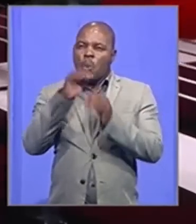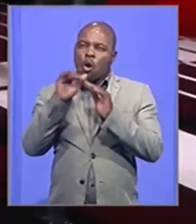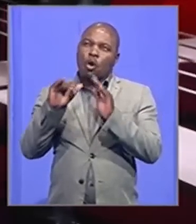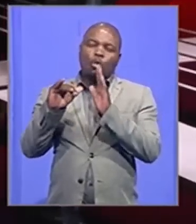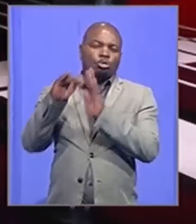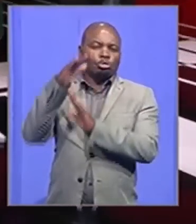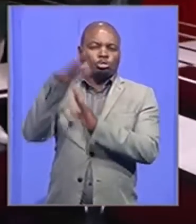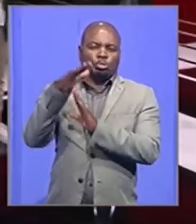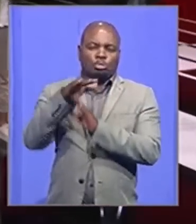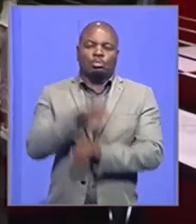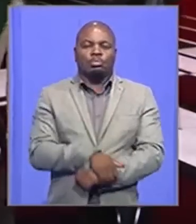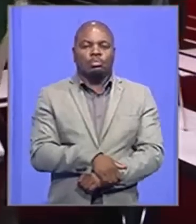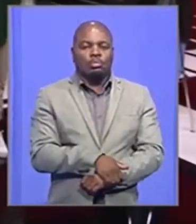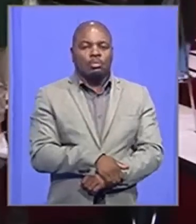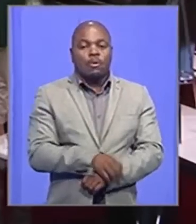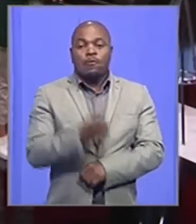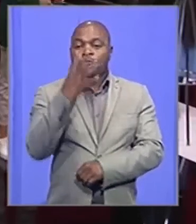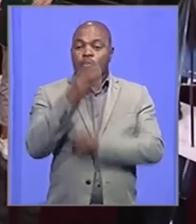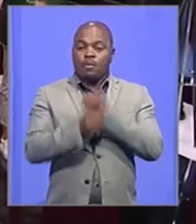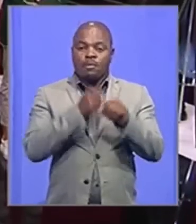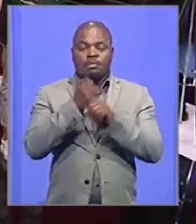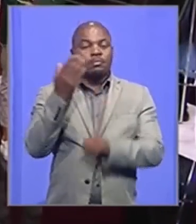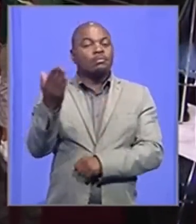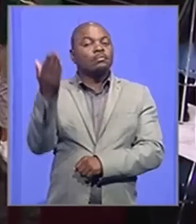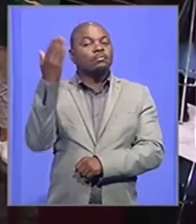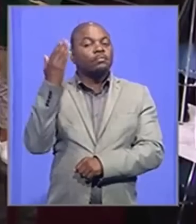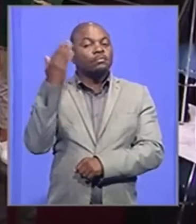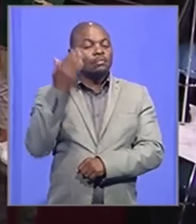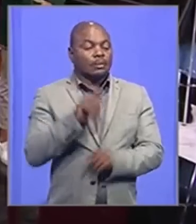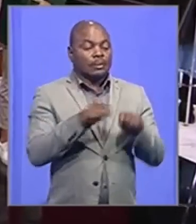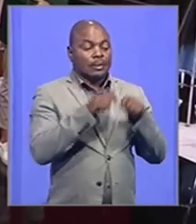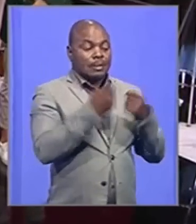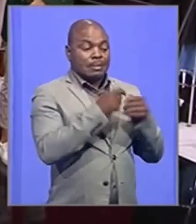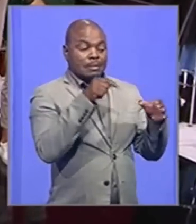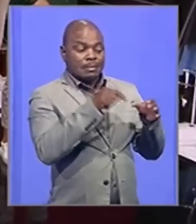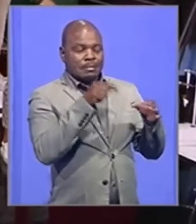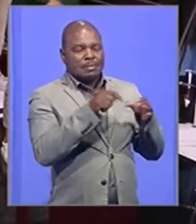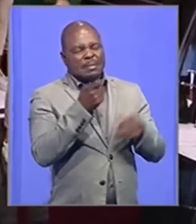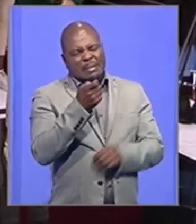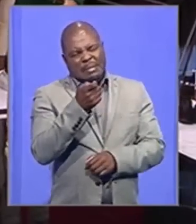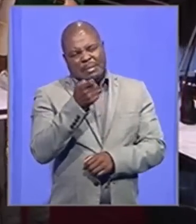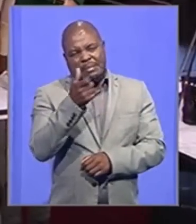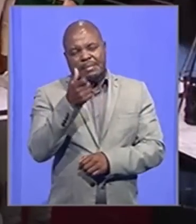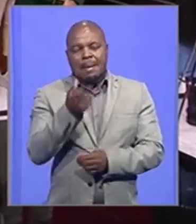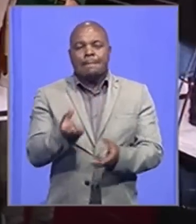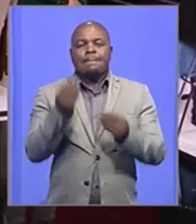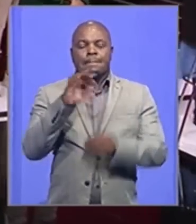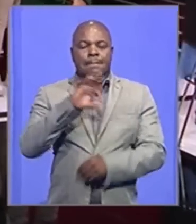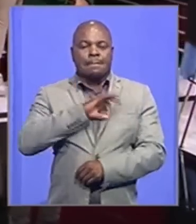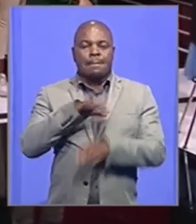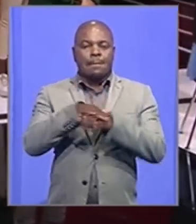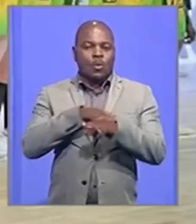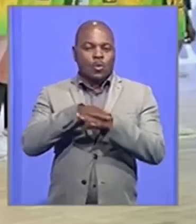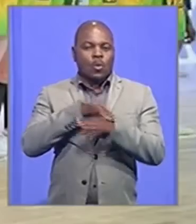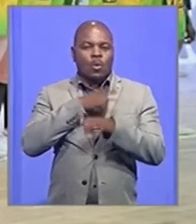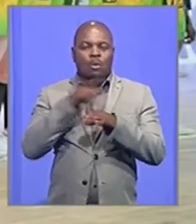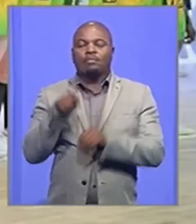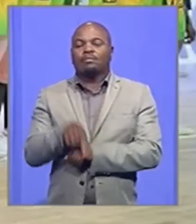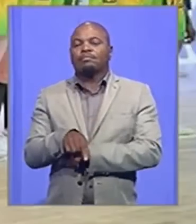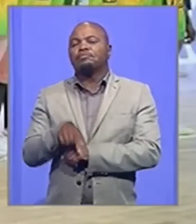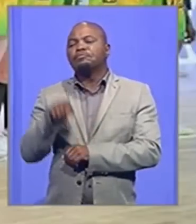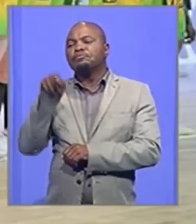godimo. Dingwaga di le 4 tse di fetileng setlhopha sa The Proteas se ne sa batla se fenya metale wa bronze fa se ne se latlhegelwa kgatlhanong